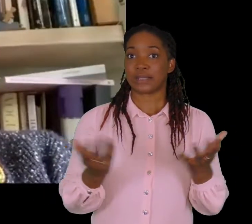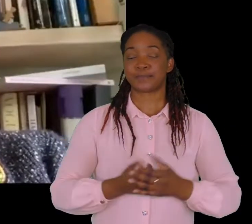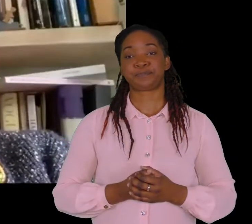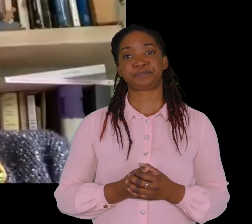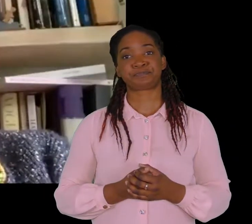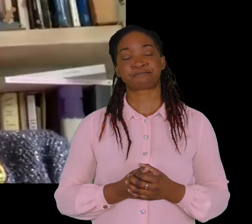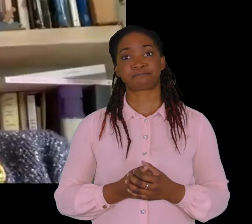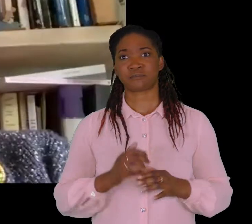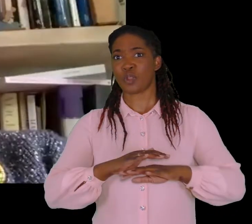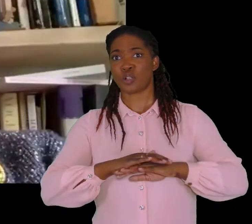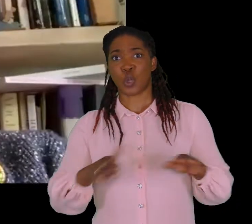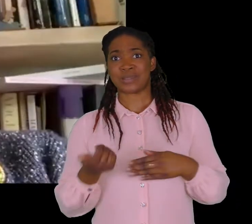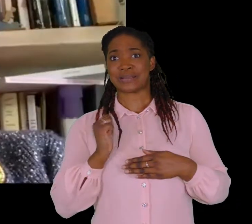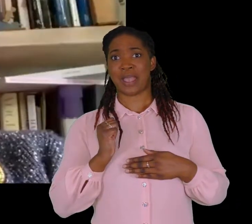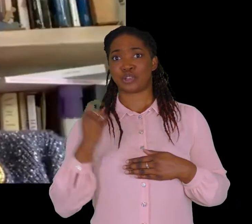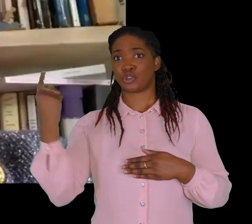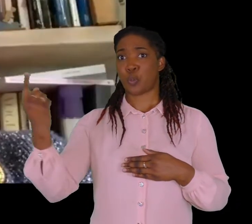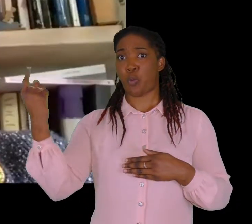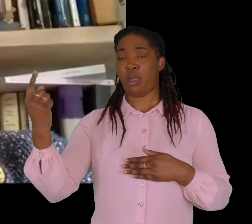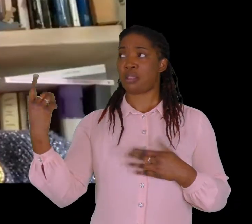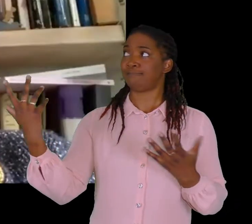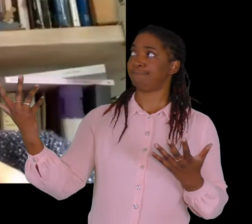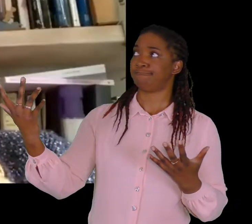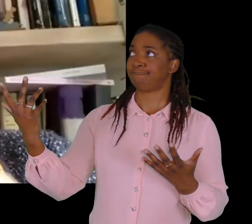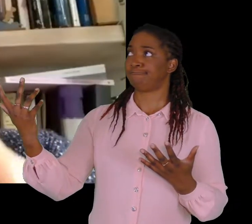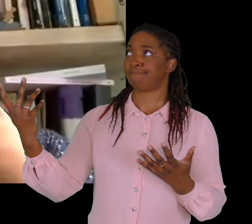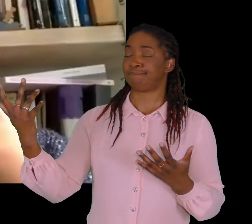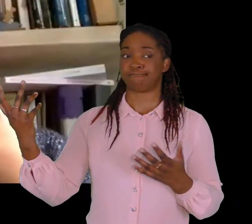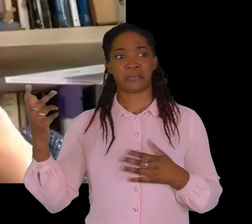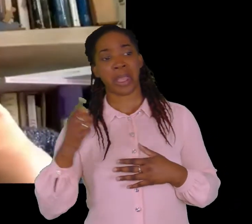creativity, and not expecting someone to